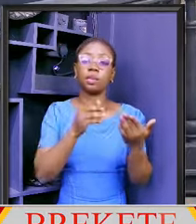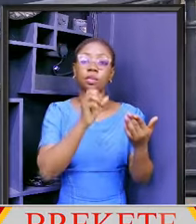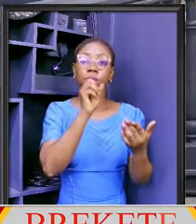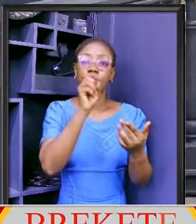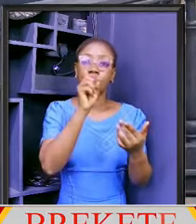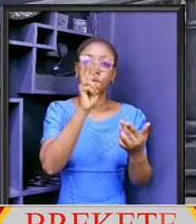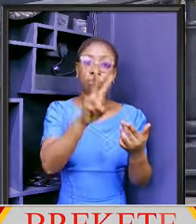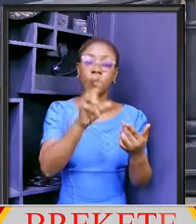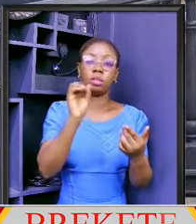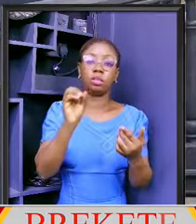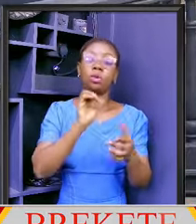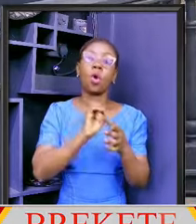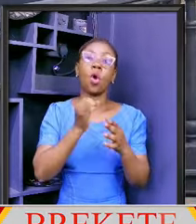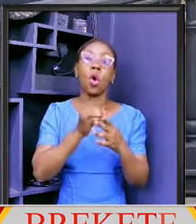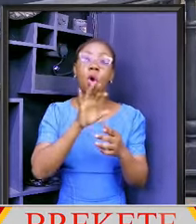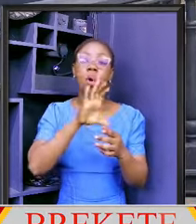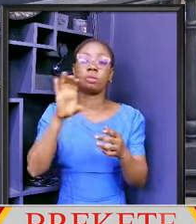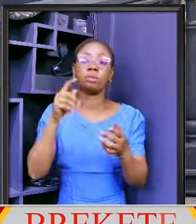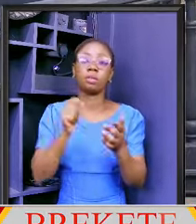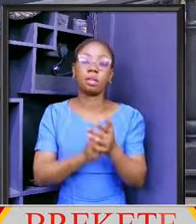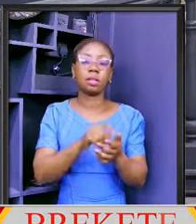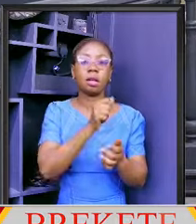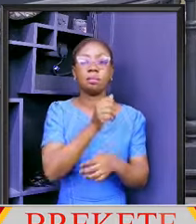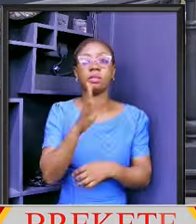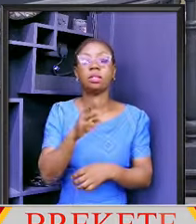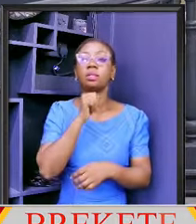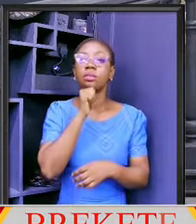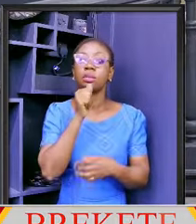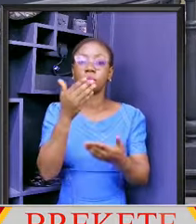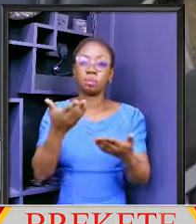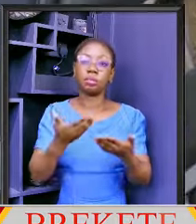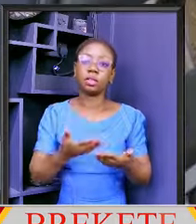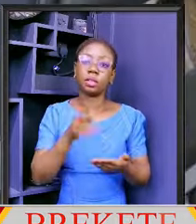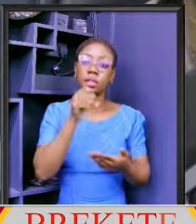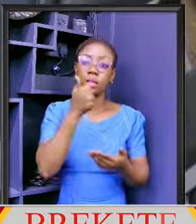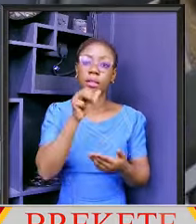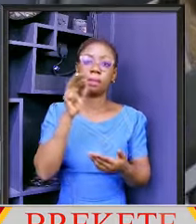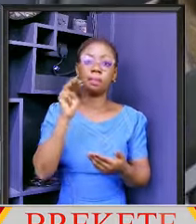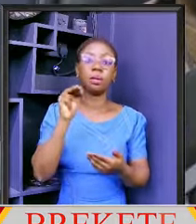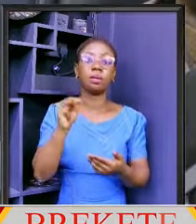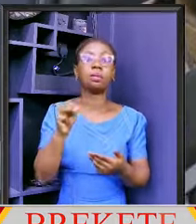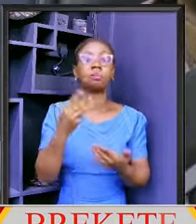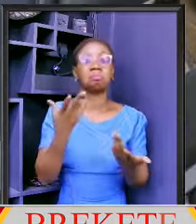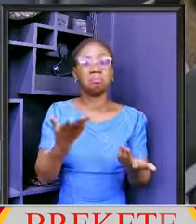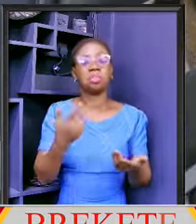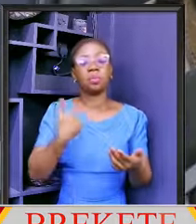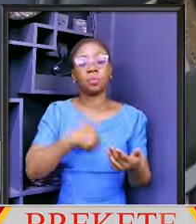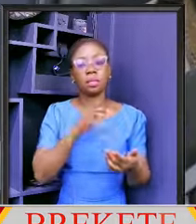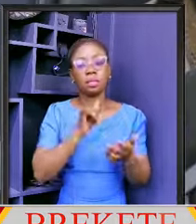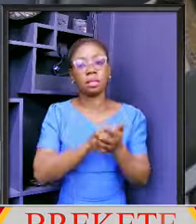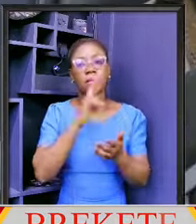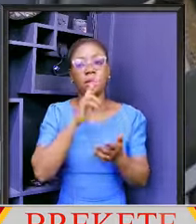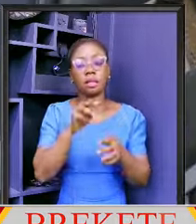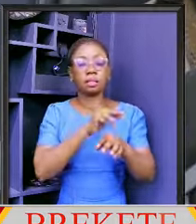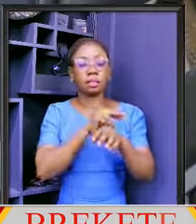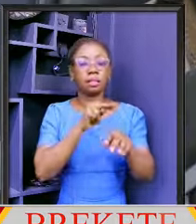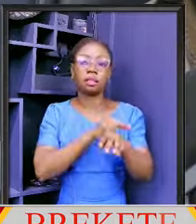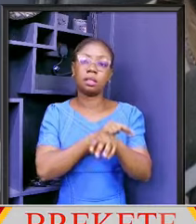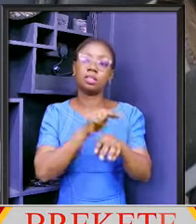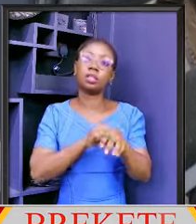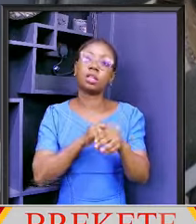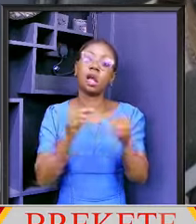Abuja is not bringing 10 million. Now, as far as it's concerned, we that were national officers should be